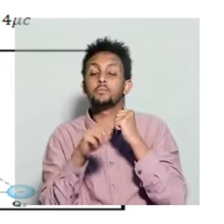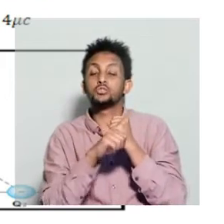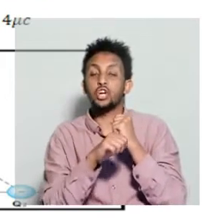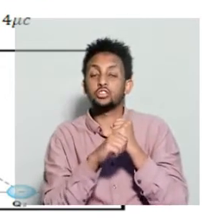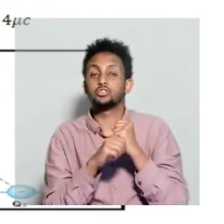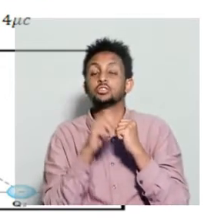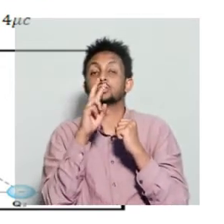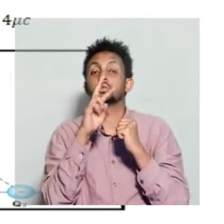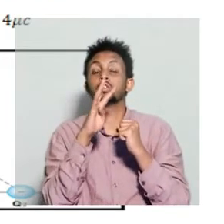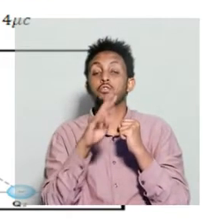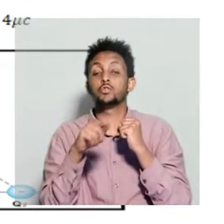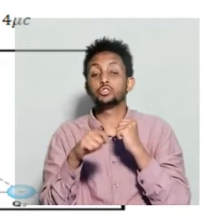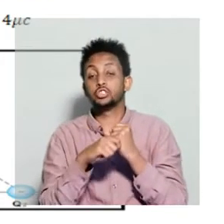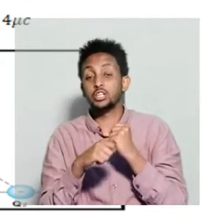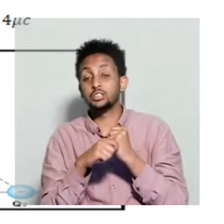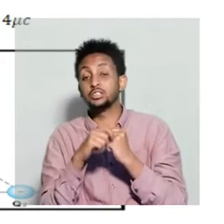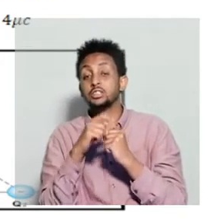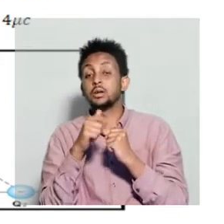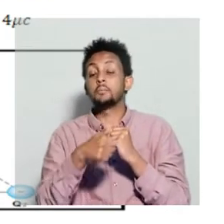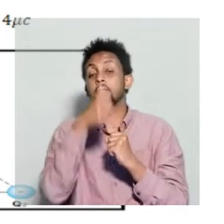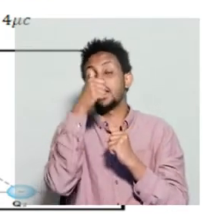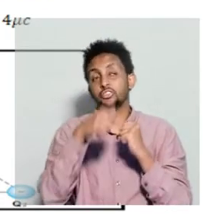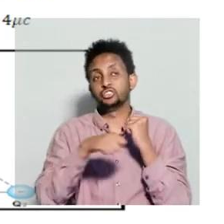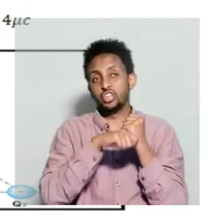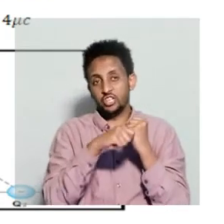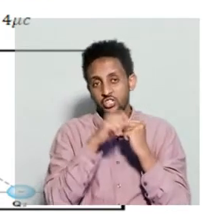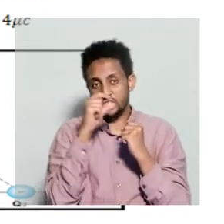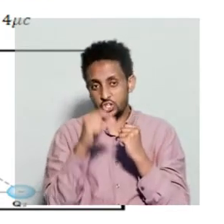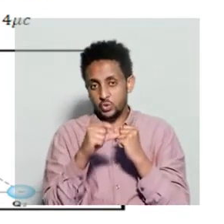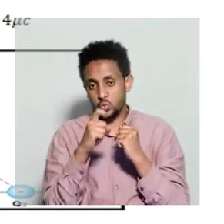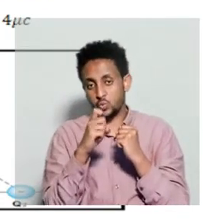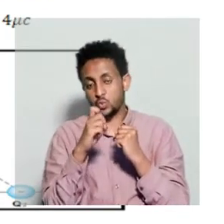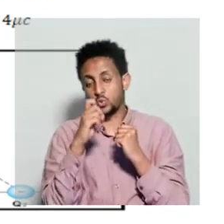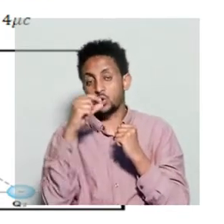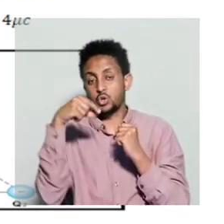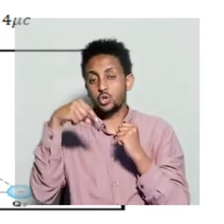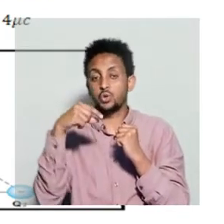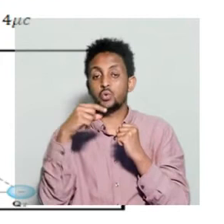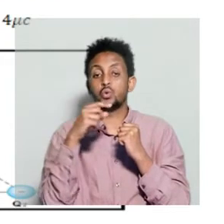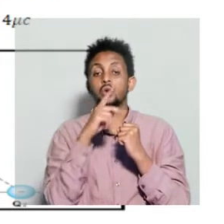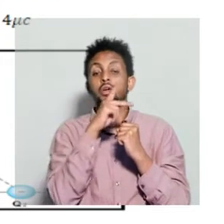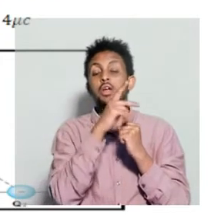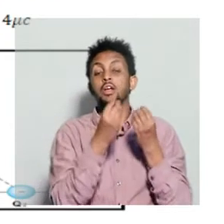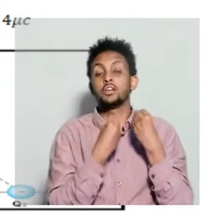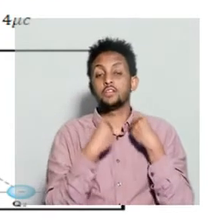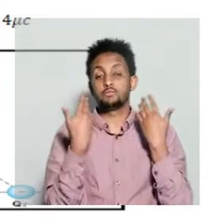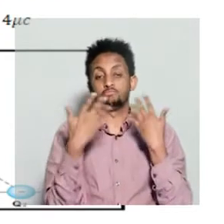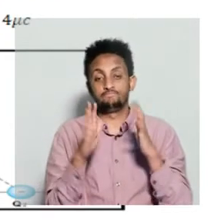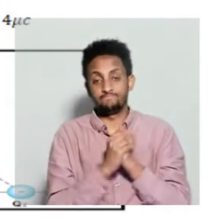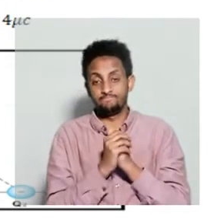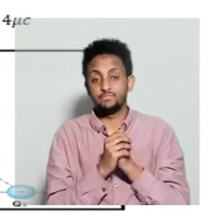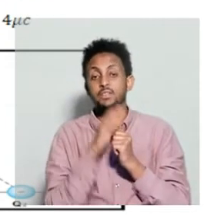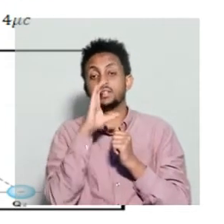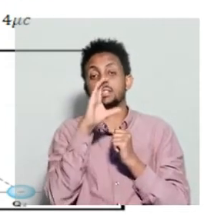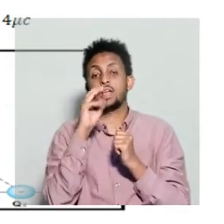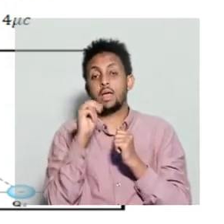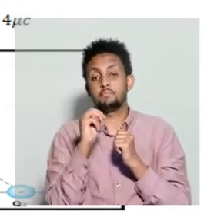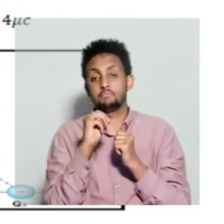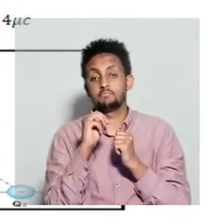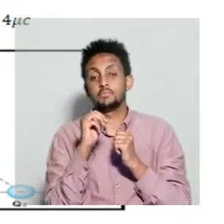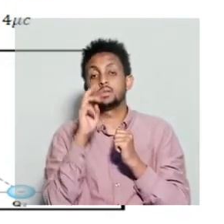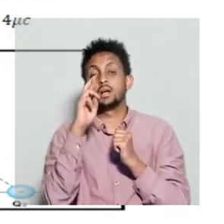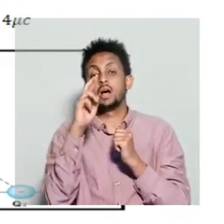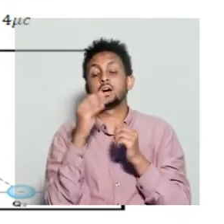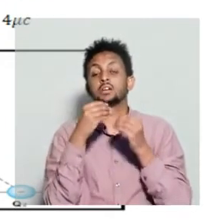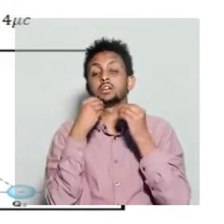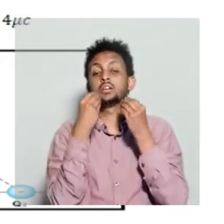use 24 microcoulomb of charge is the main charge. K is already given, and the separation distance is given to be 3 centimeter, so that R